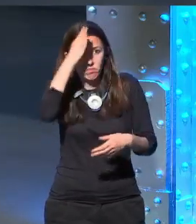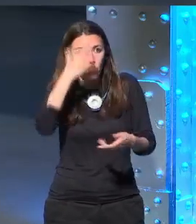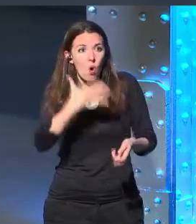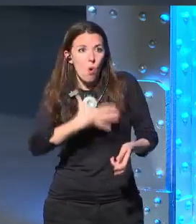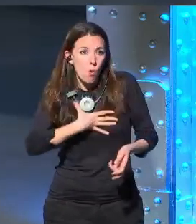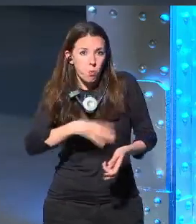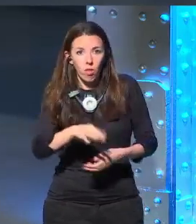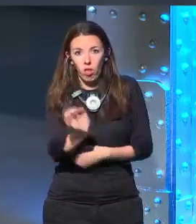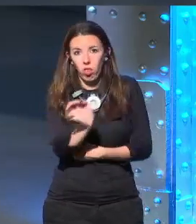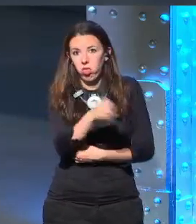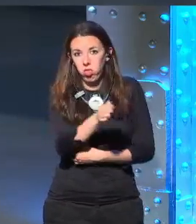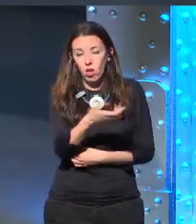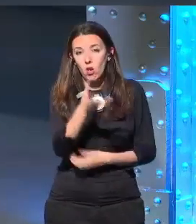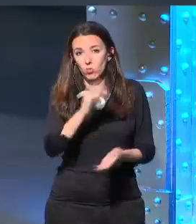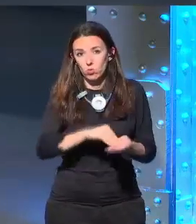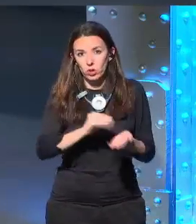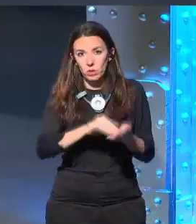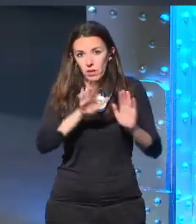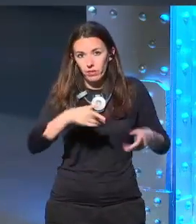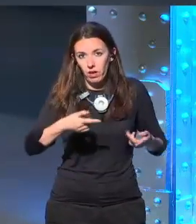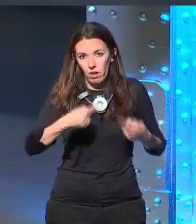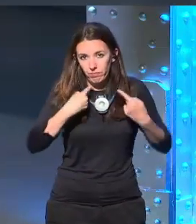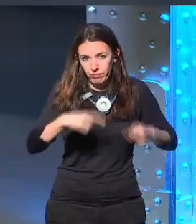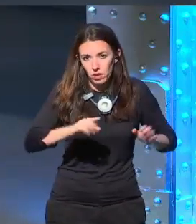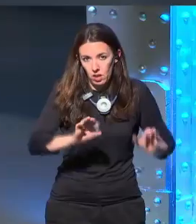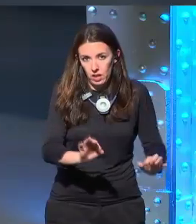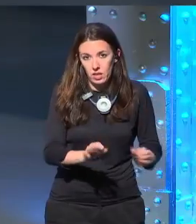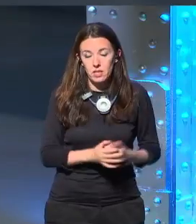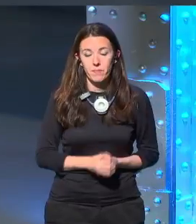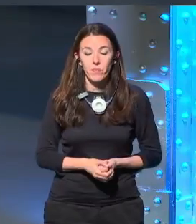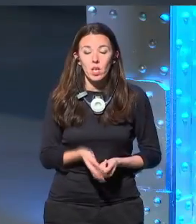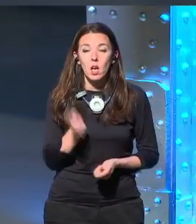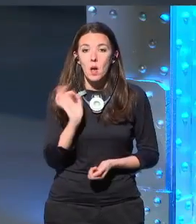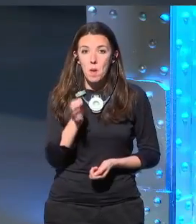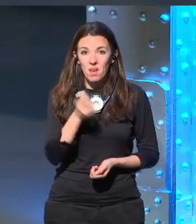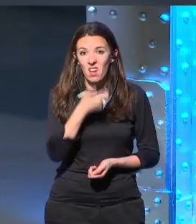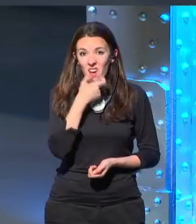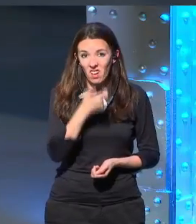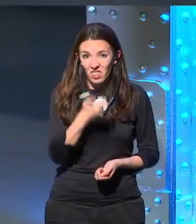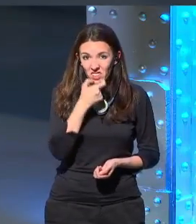atmosphere, a genius might be overlooked.